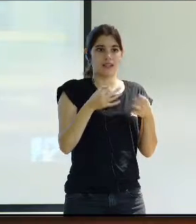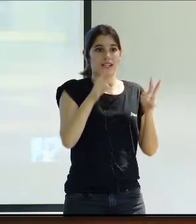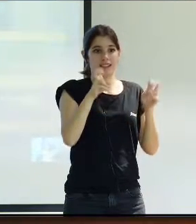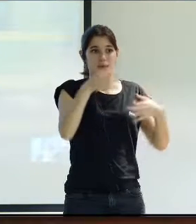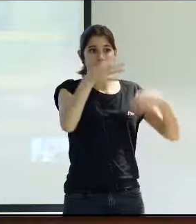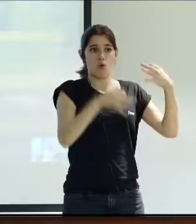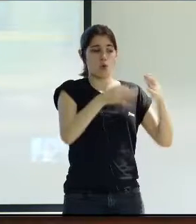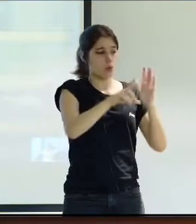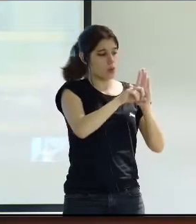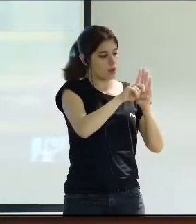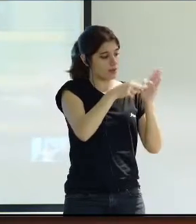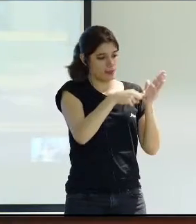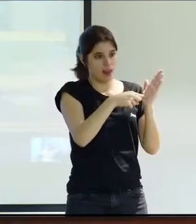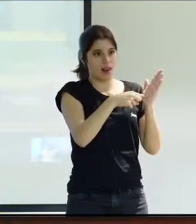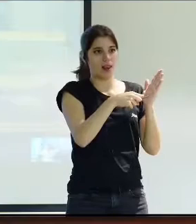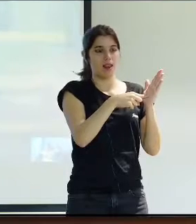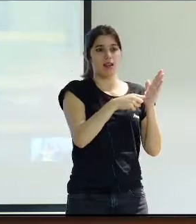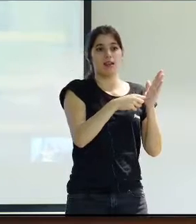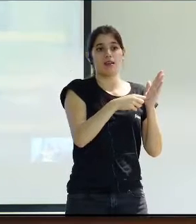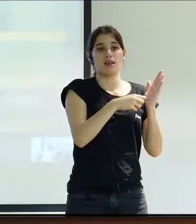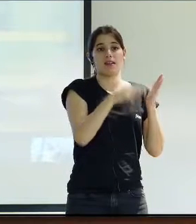hear another